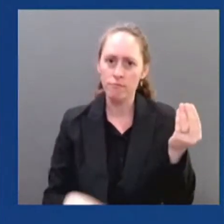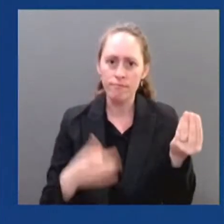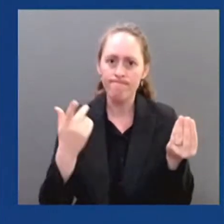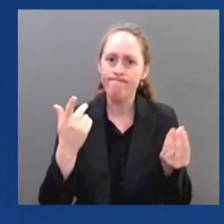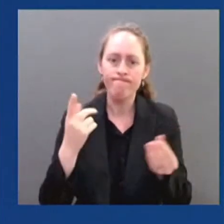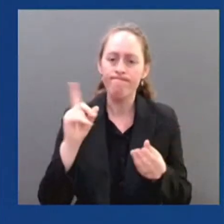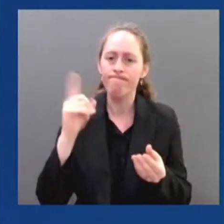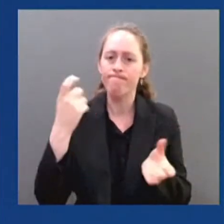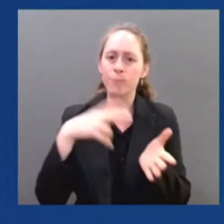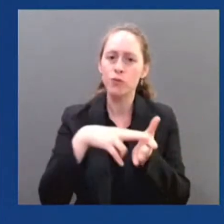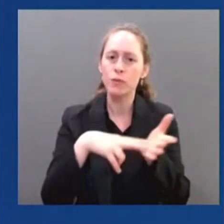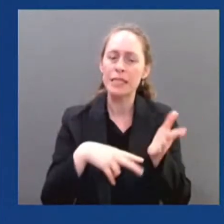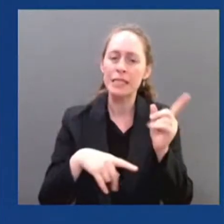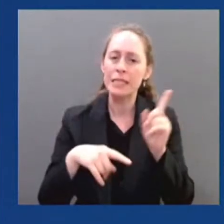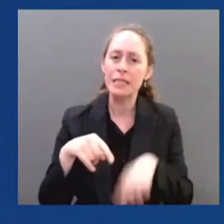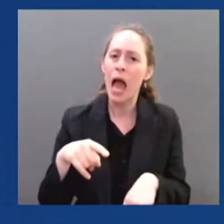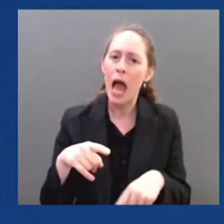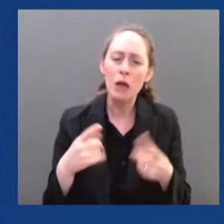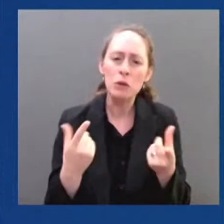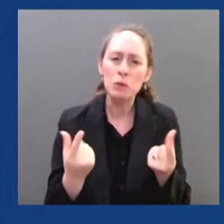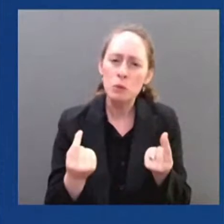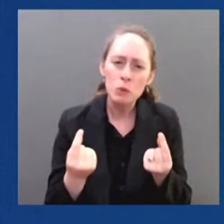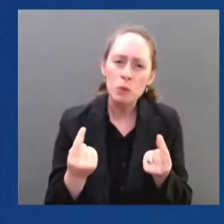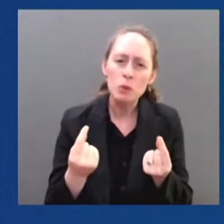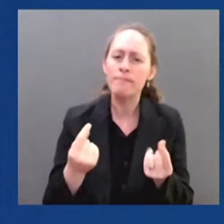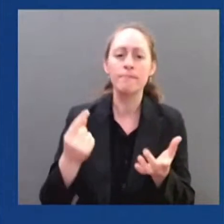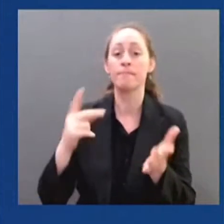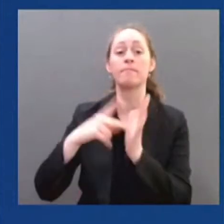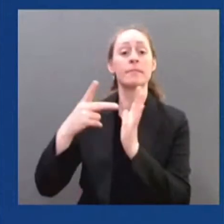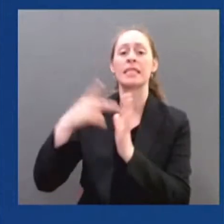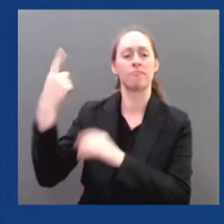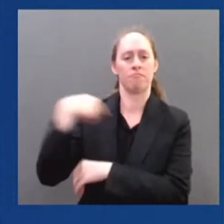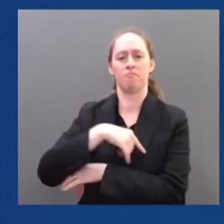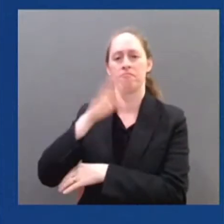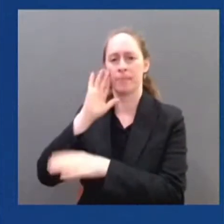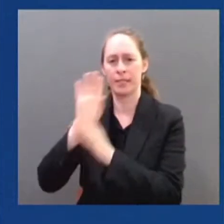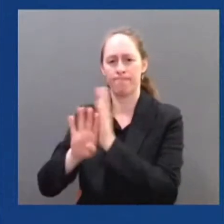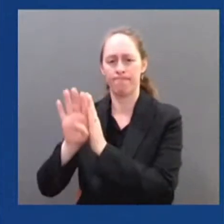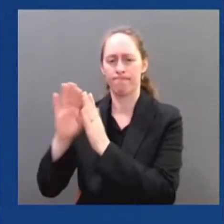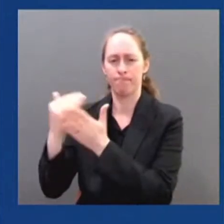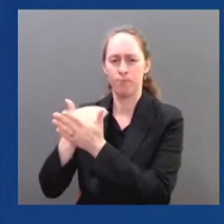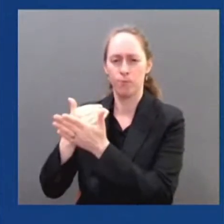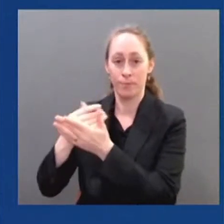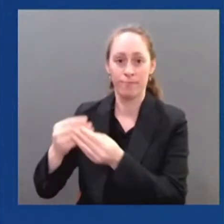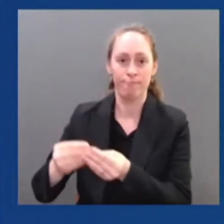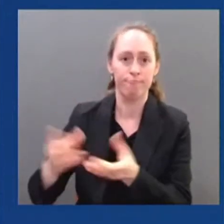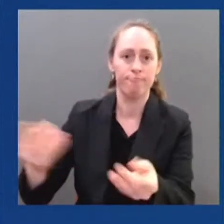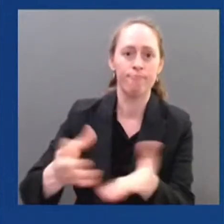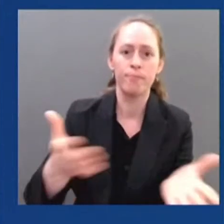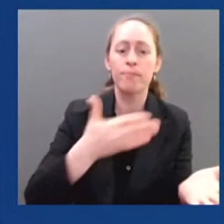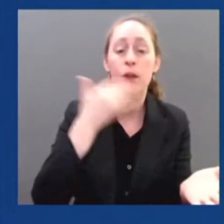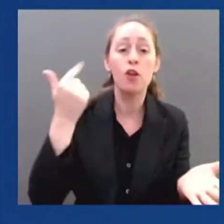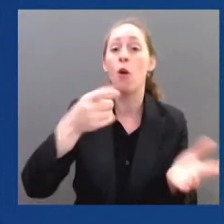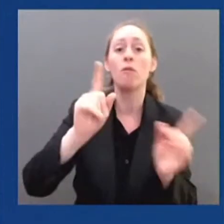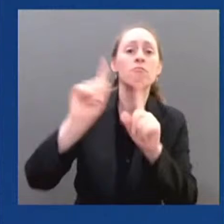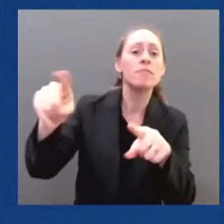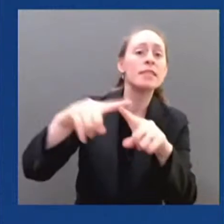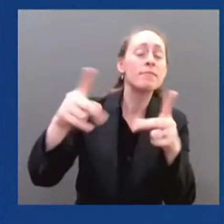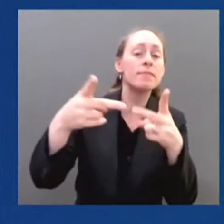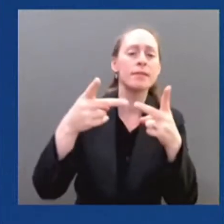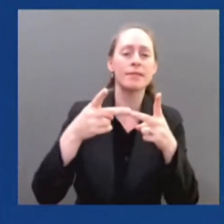clear he is committed to addressing the needs of individuals with disabilities, regardless of where they live or the level of community